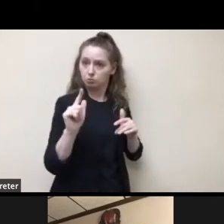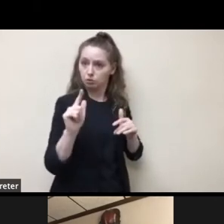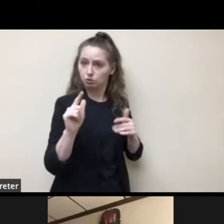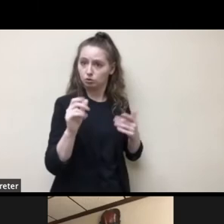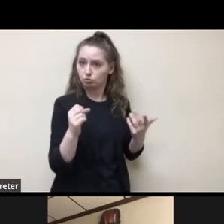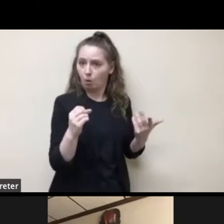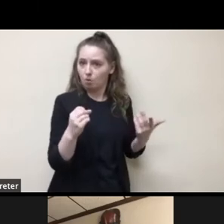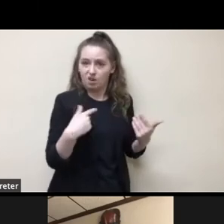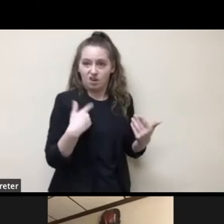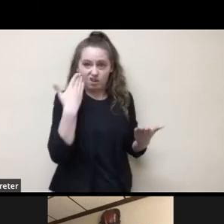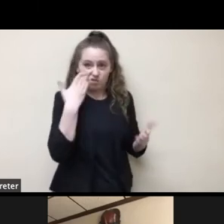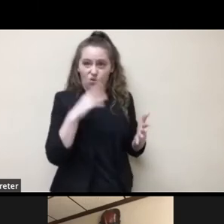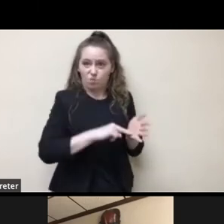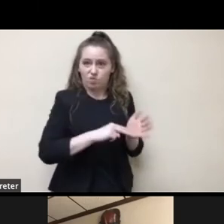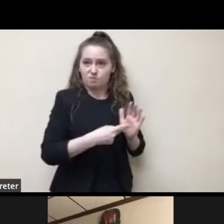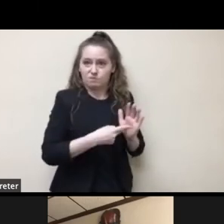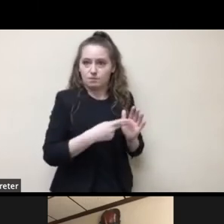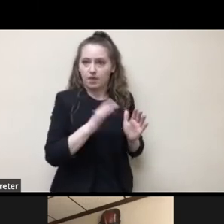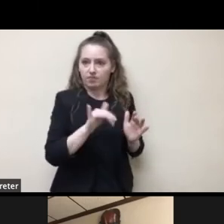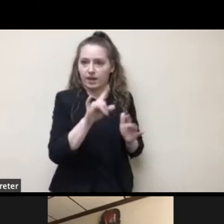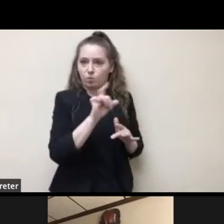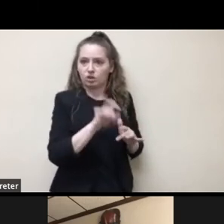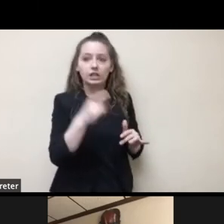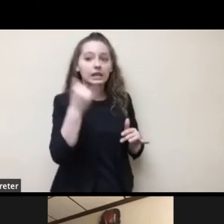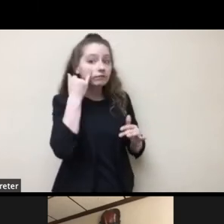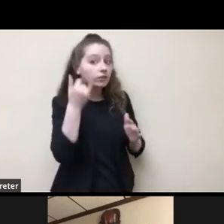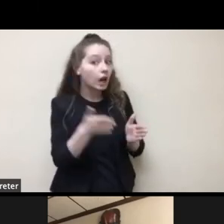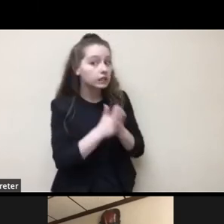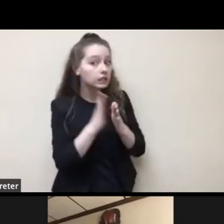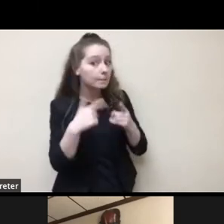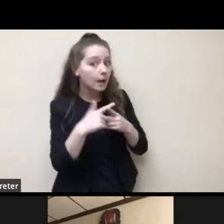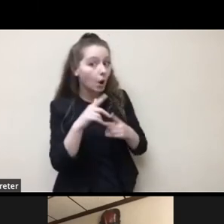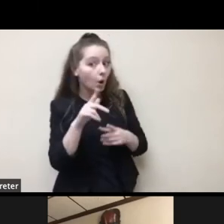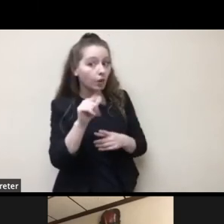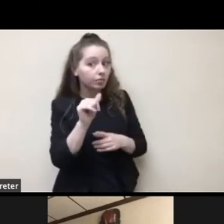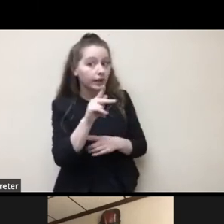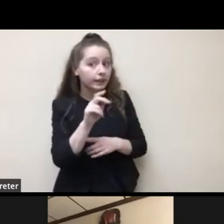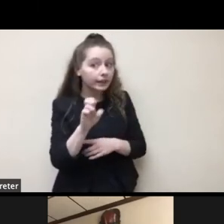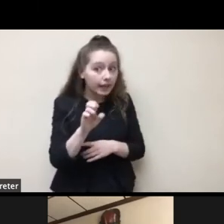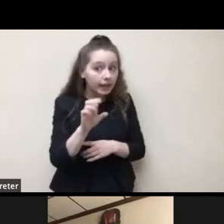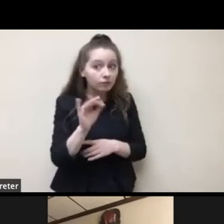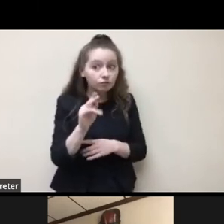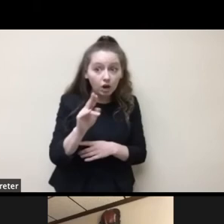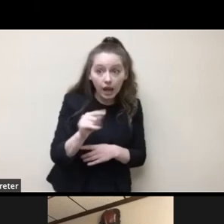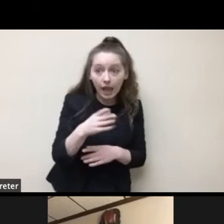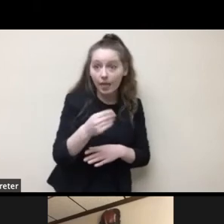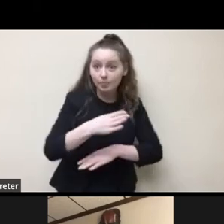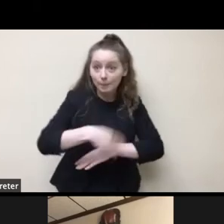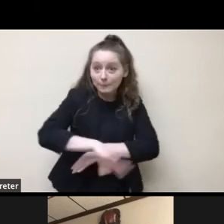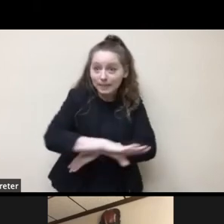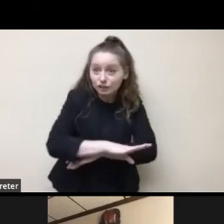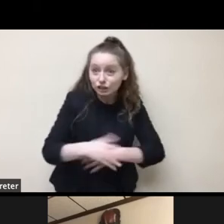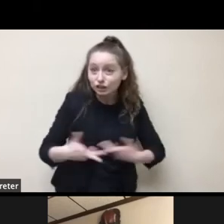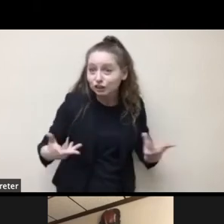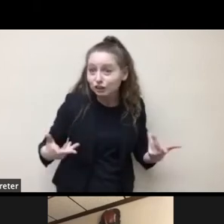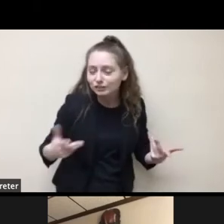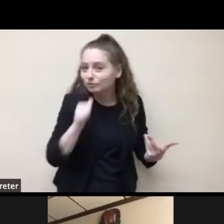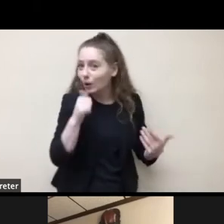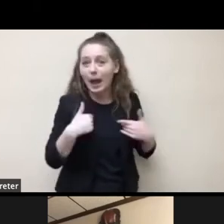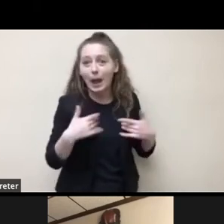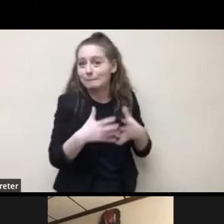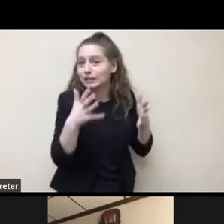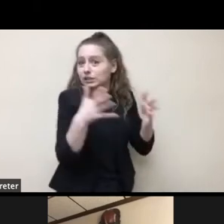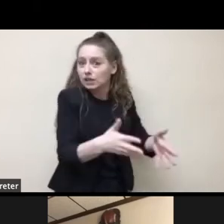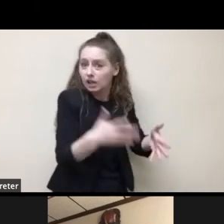what they mean by that question. If they're asking about the lakefront and the lakefront beach, well, we don't have much of a beach left because of